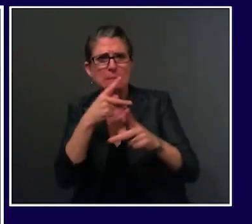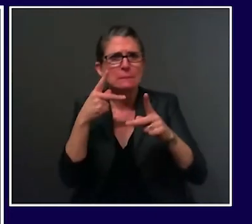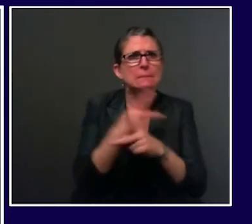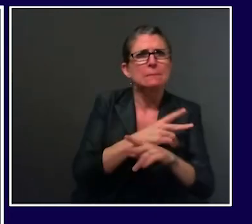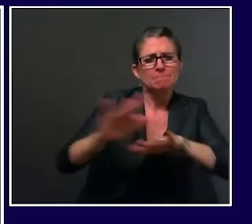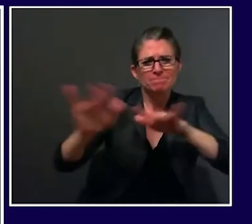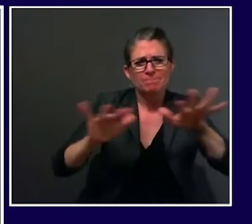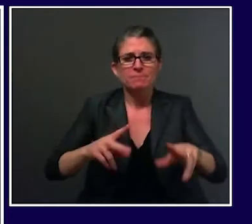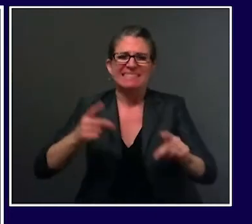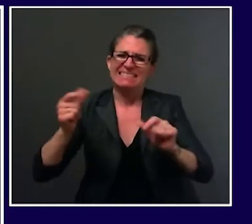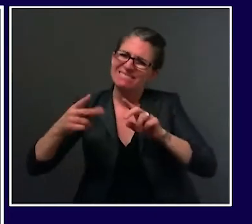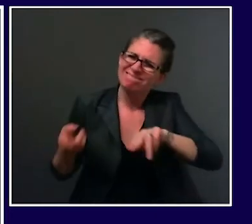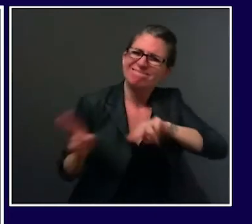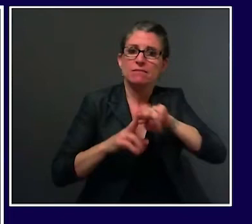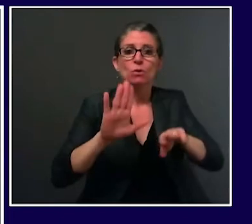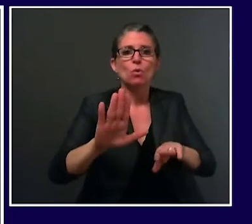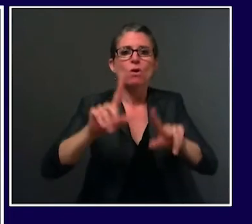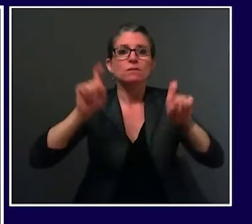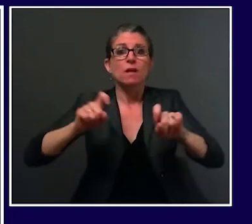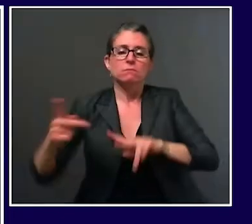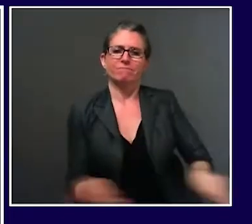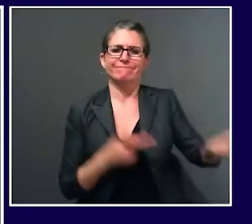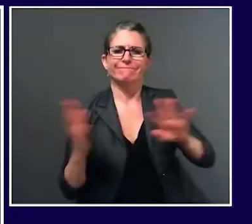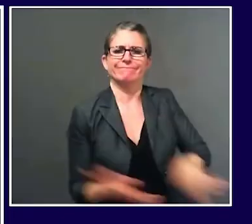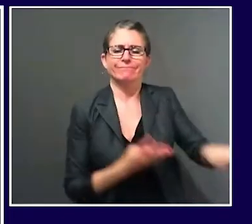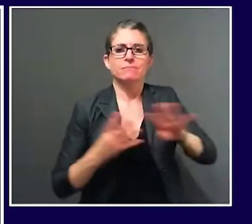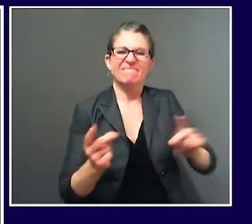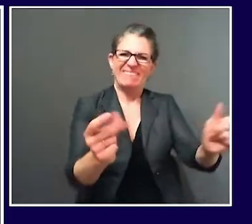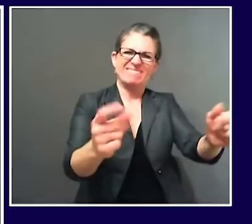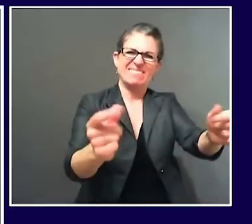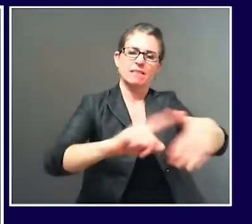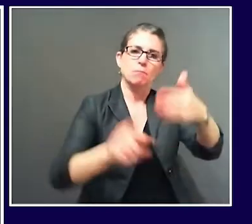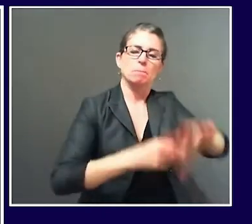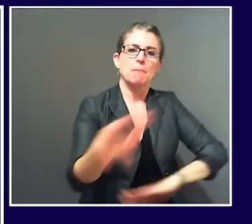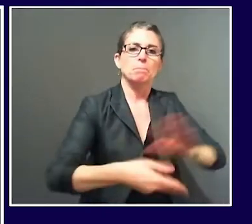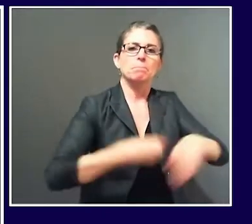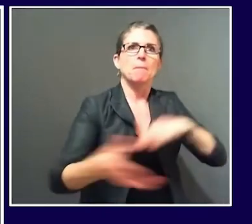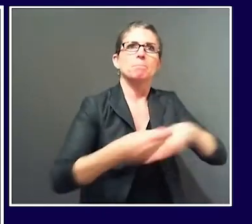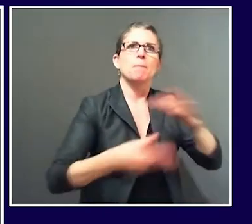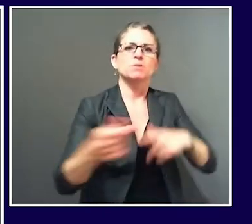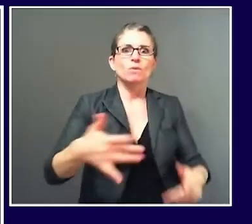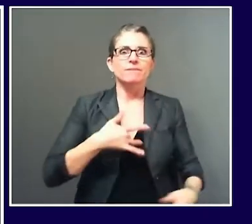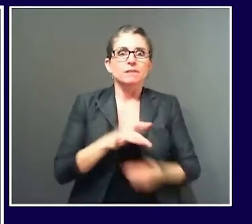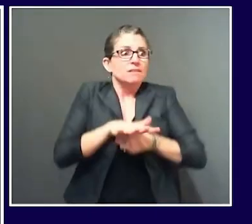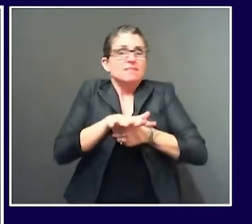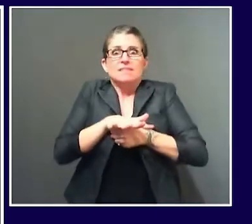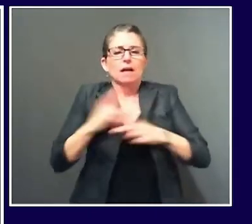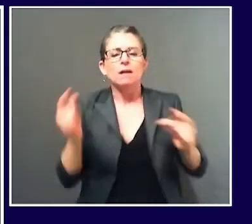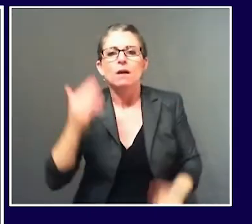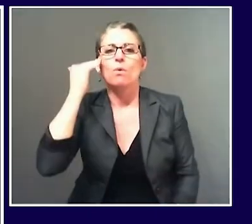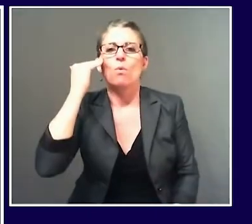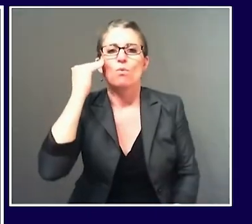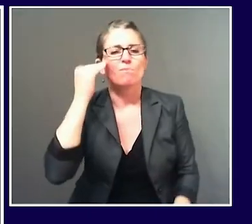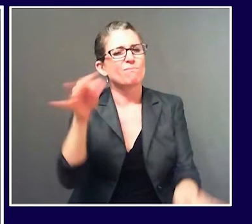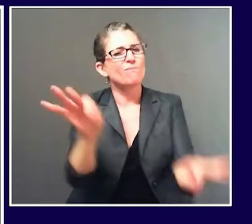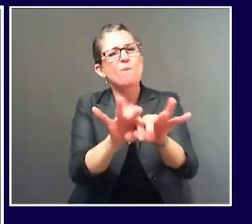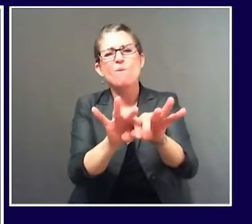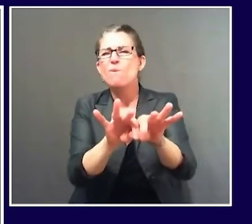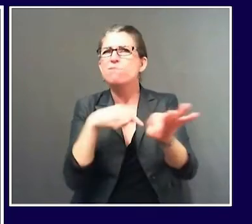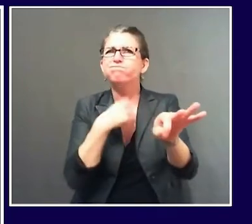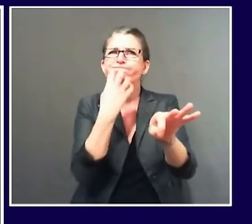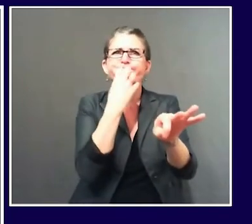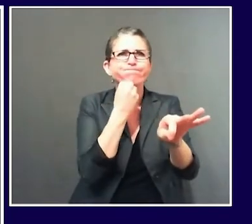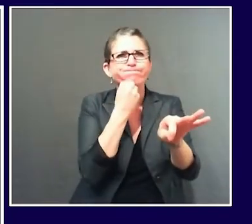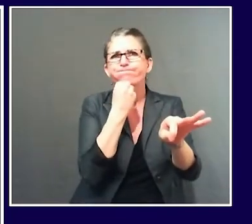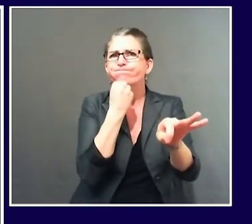obligation that we have as public health officials to take care of the state with our own obligation to make sure that we were